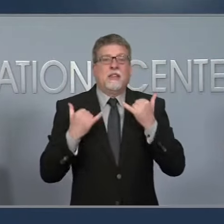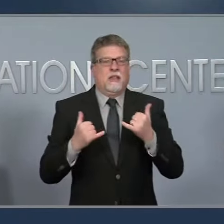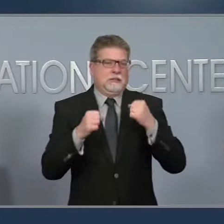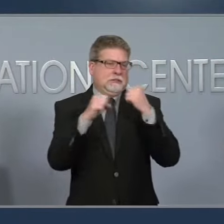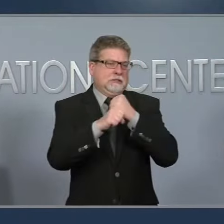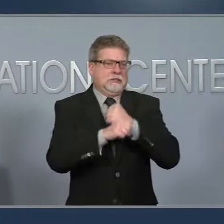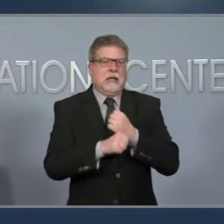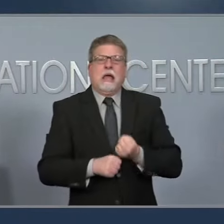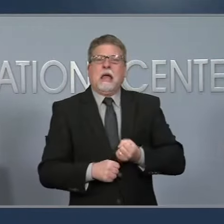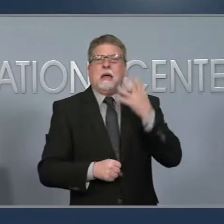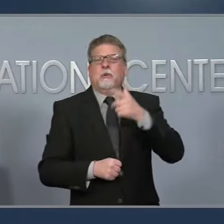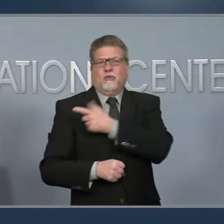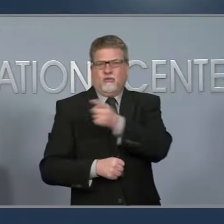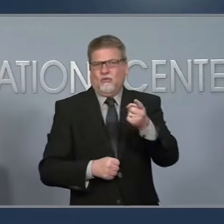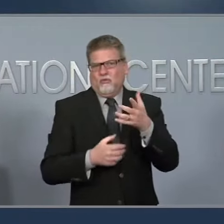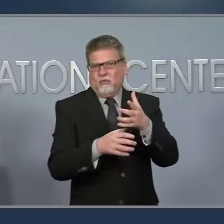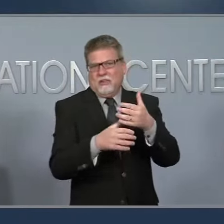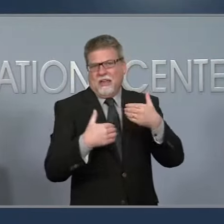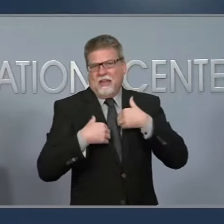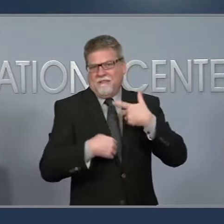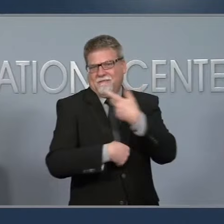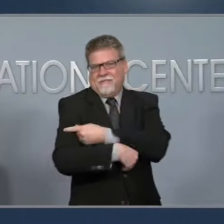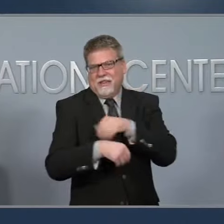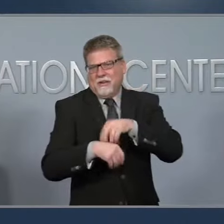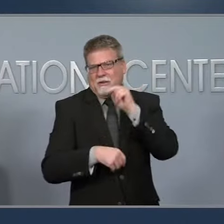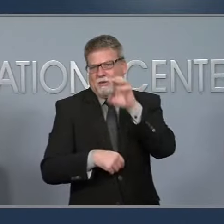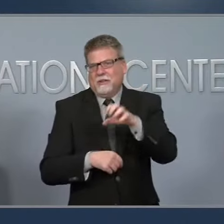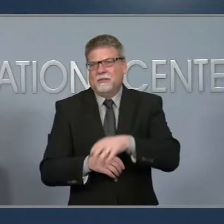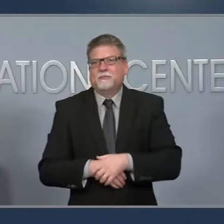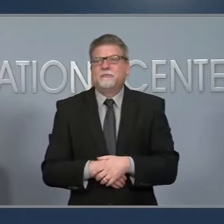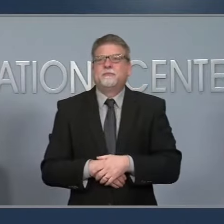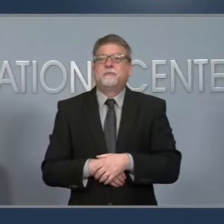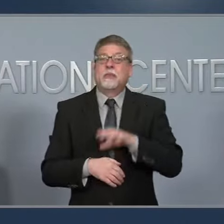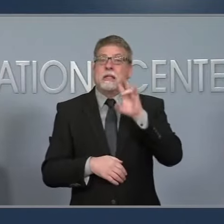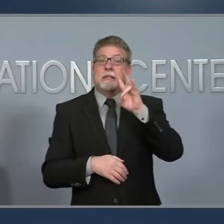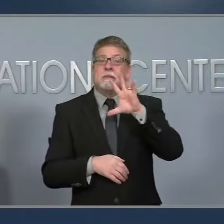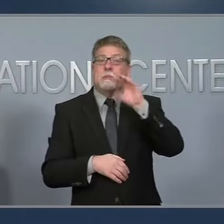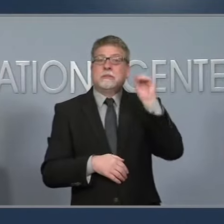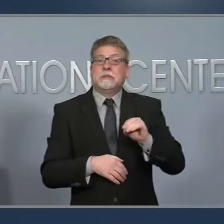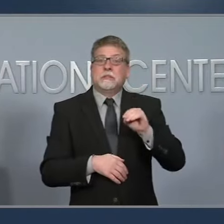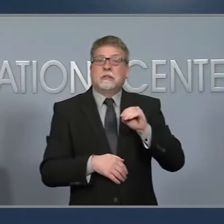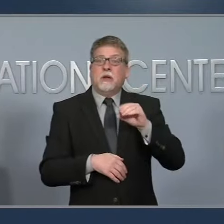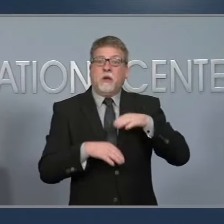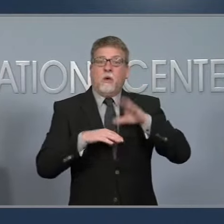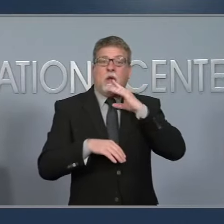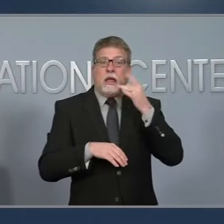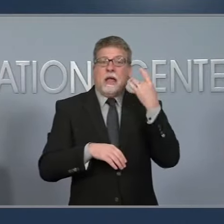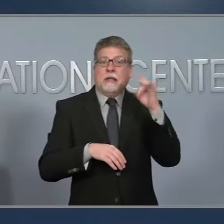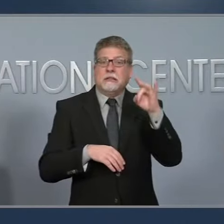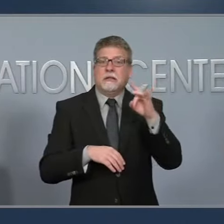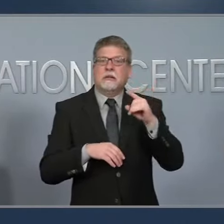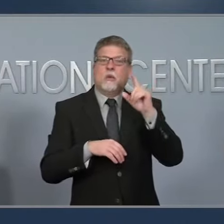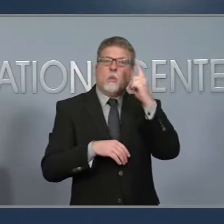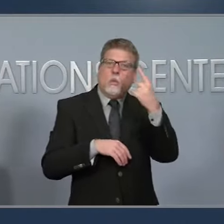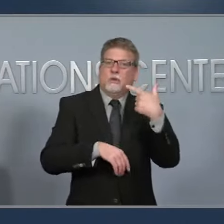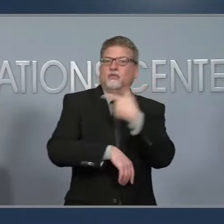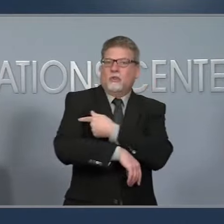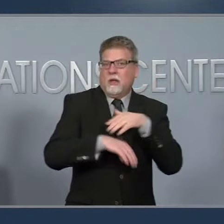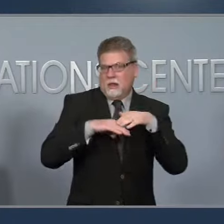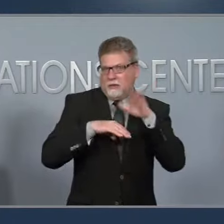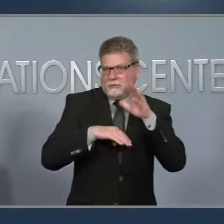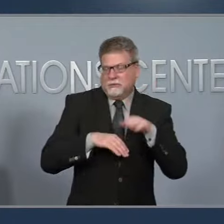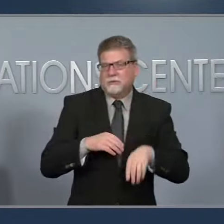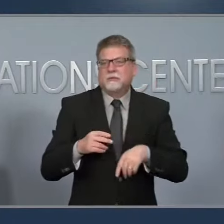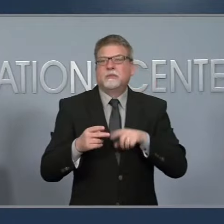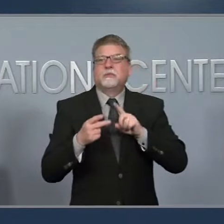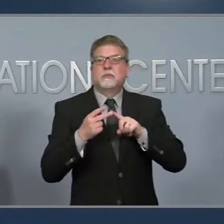75% of those 18 and older have had at least one dose, as have 96% of those 65